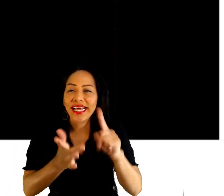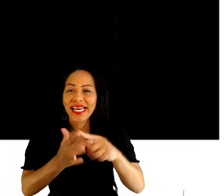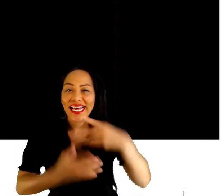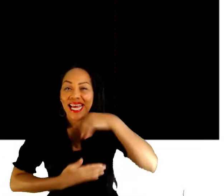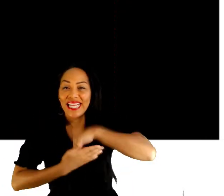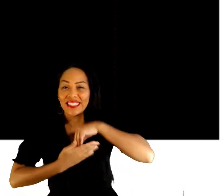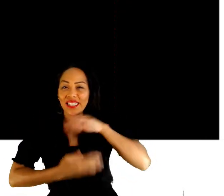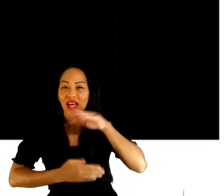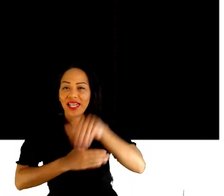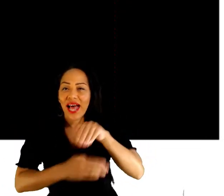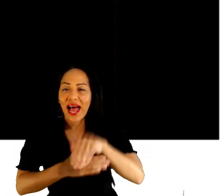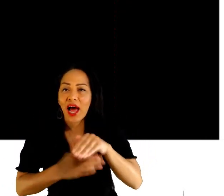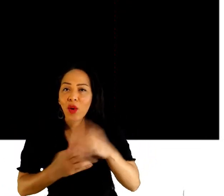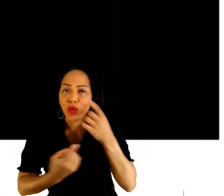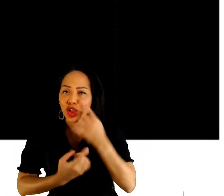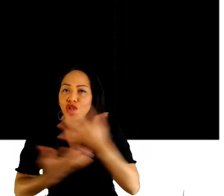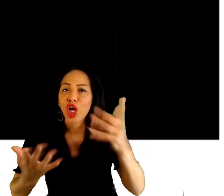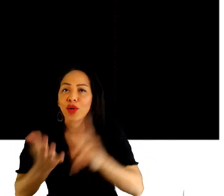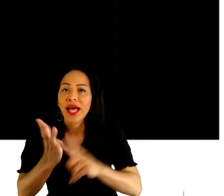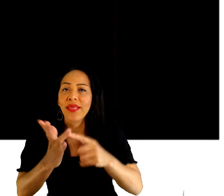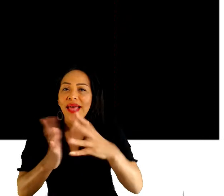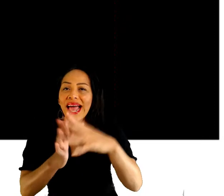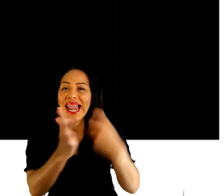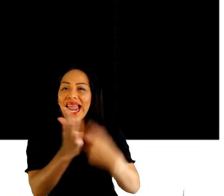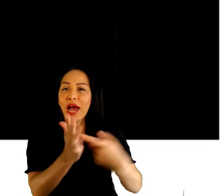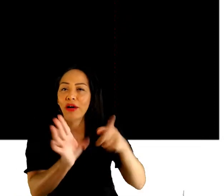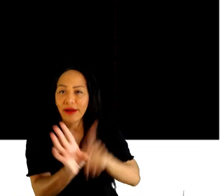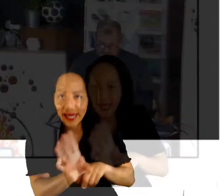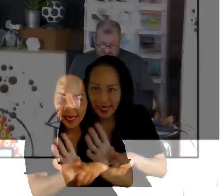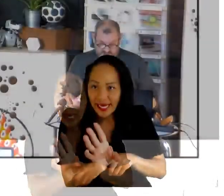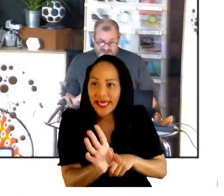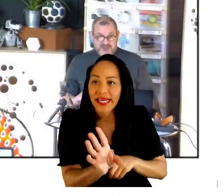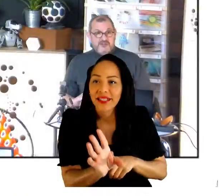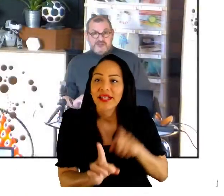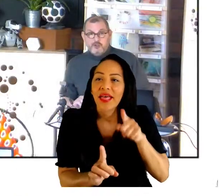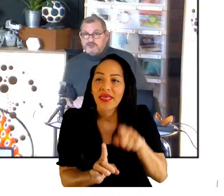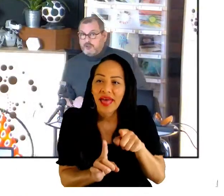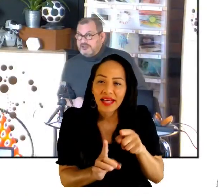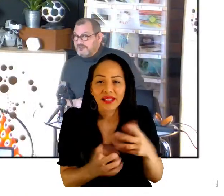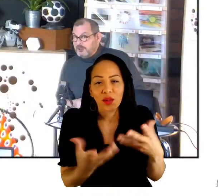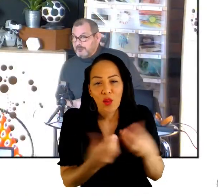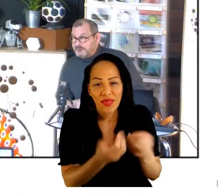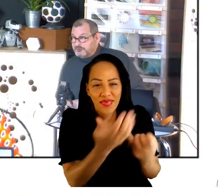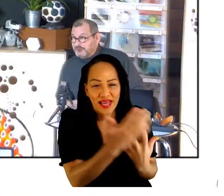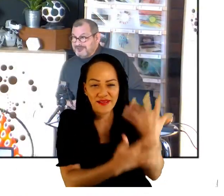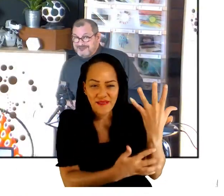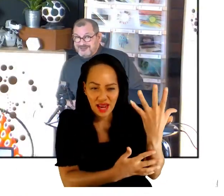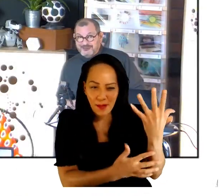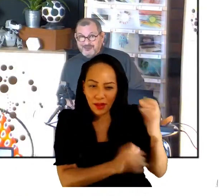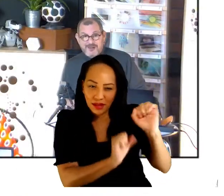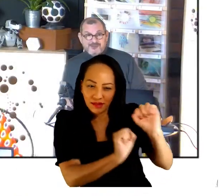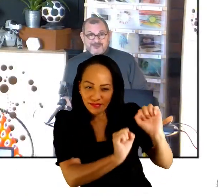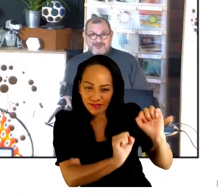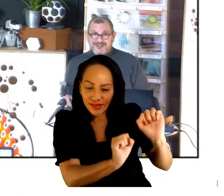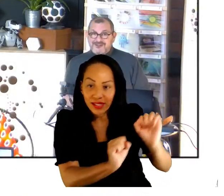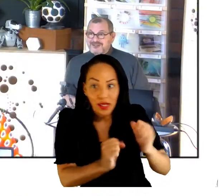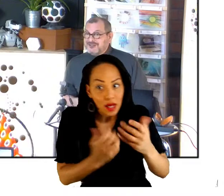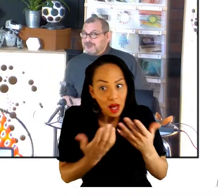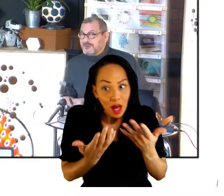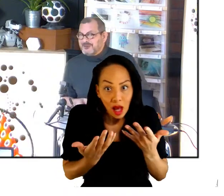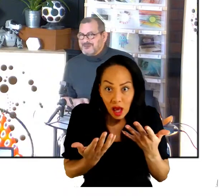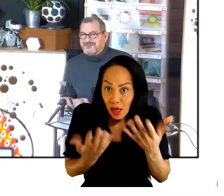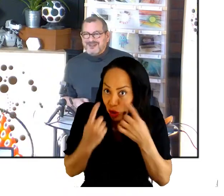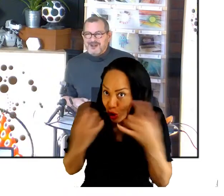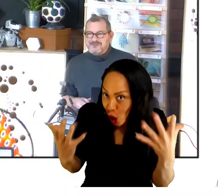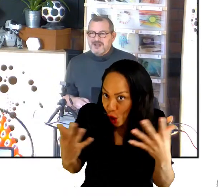our residency there as part of the Developed With scheme. The show is currently available for touring if you happen to be a